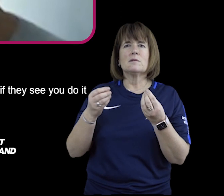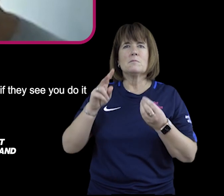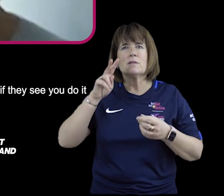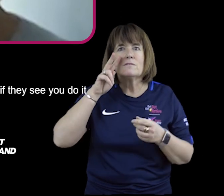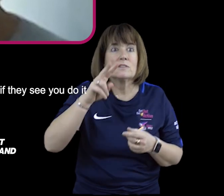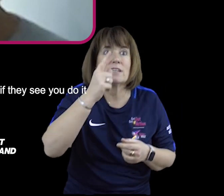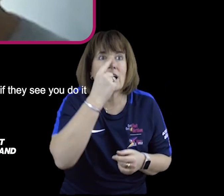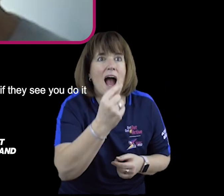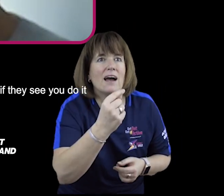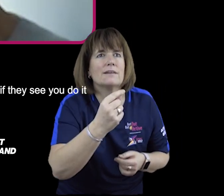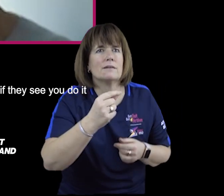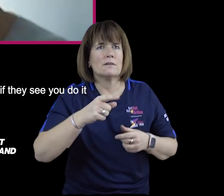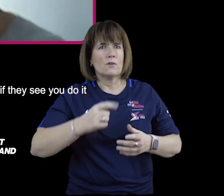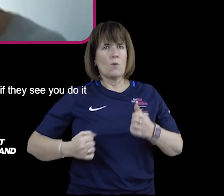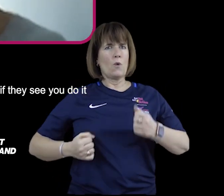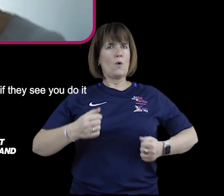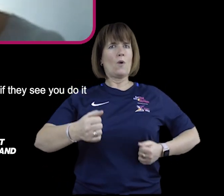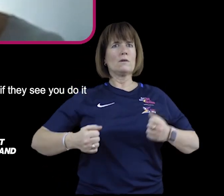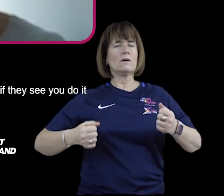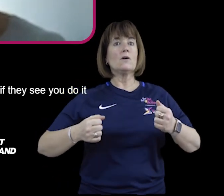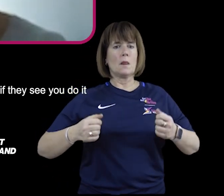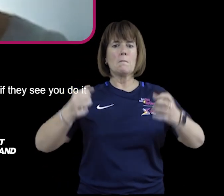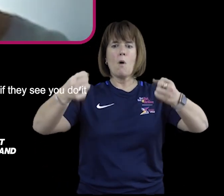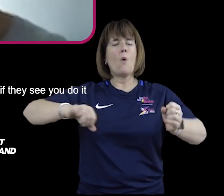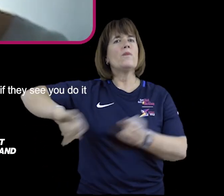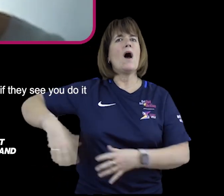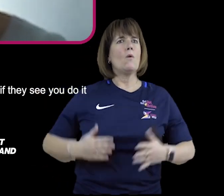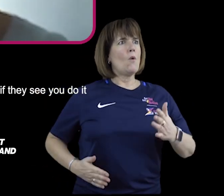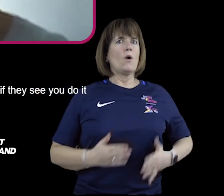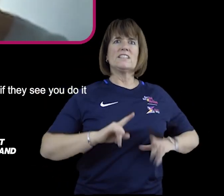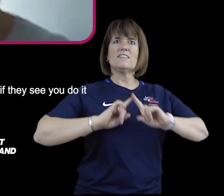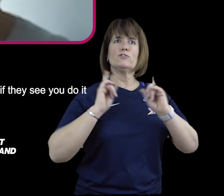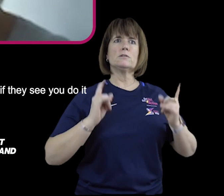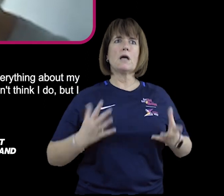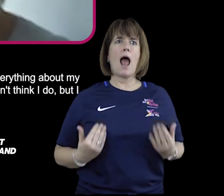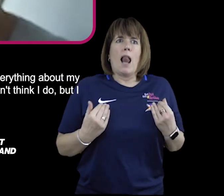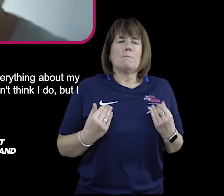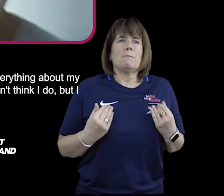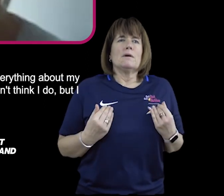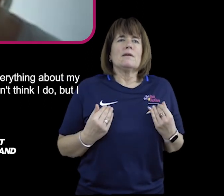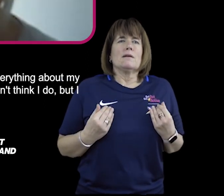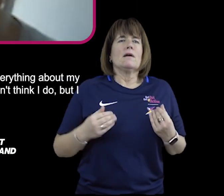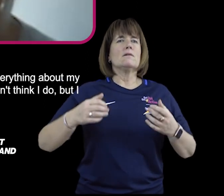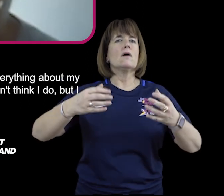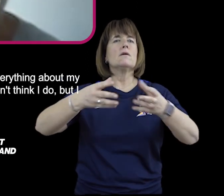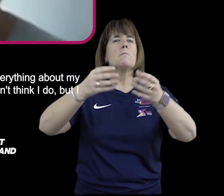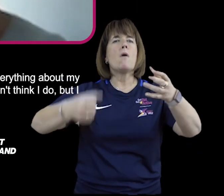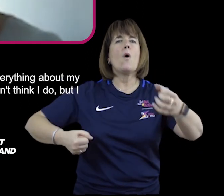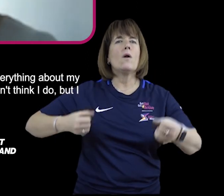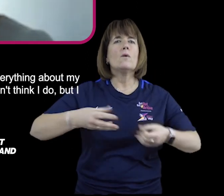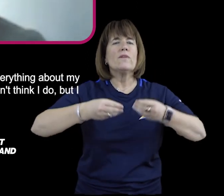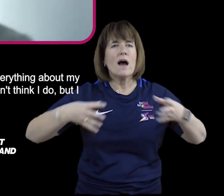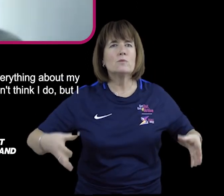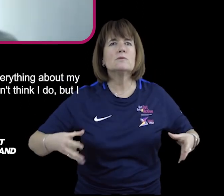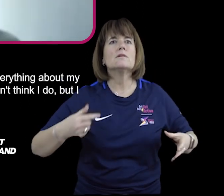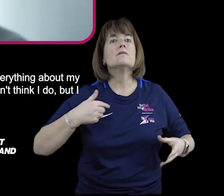it and they see you walking differently without the pole, because that's what I tend to do, I walk without the pole and then I